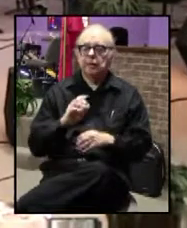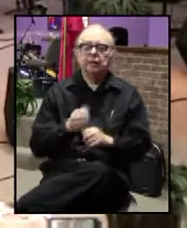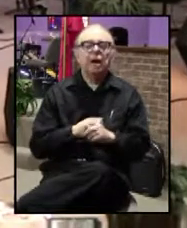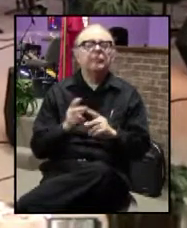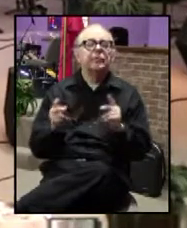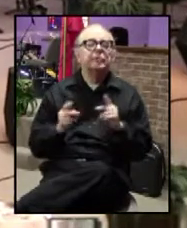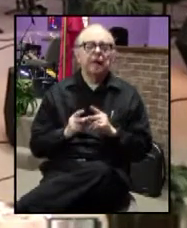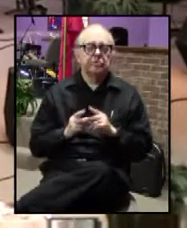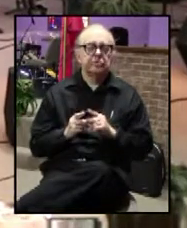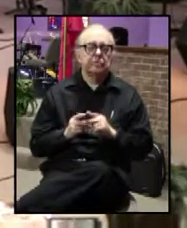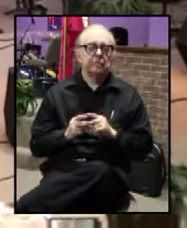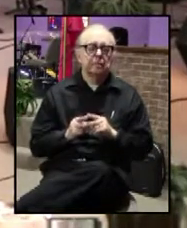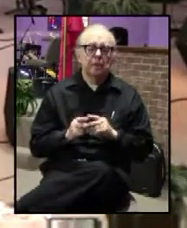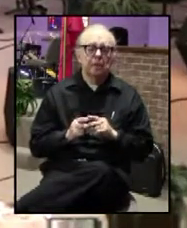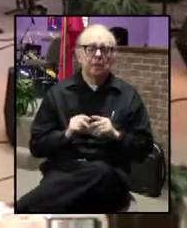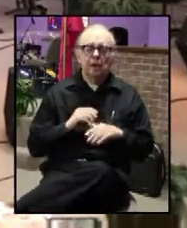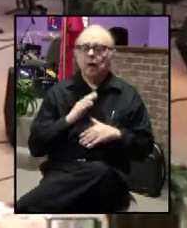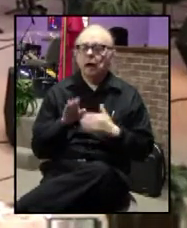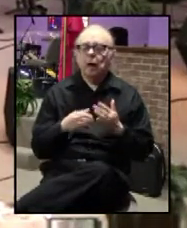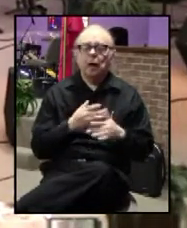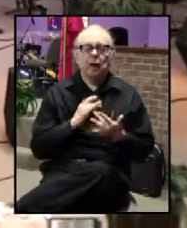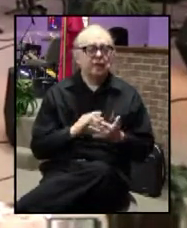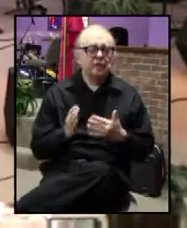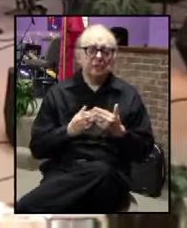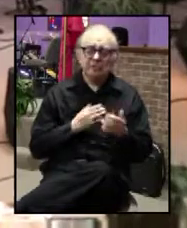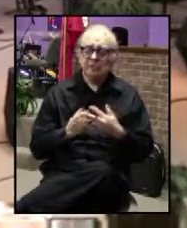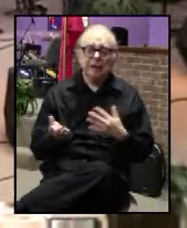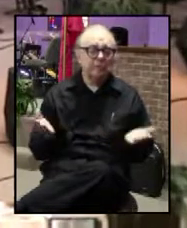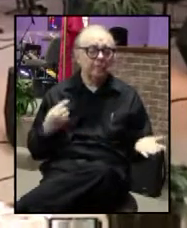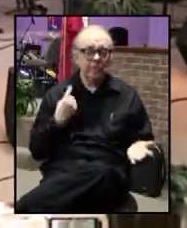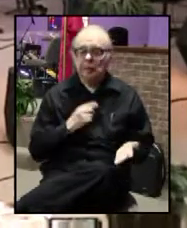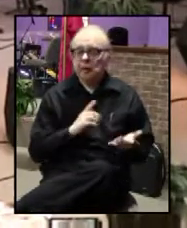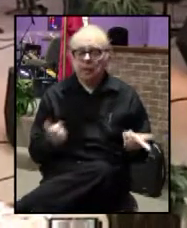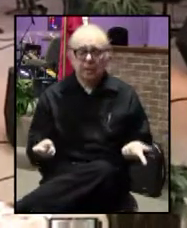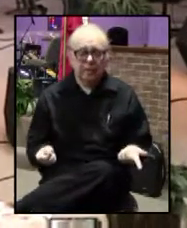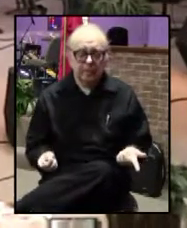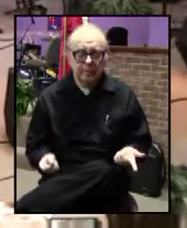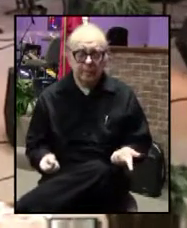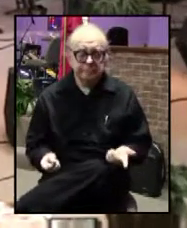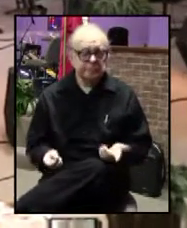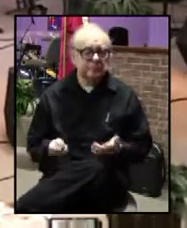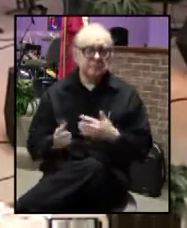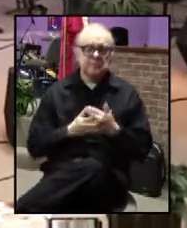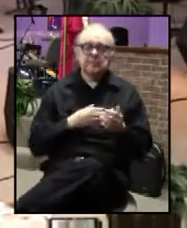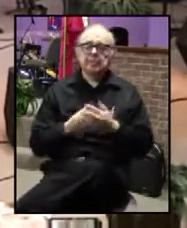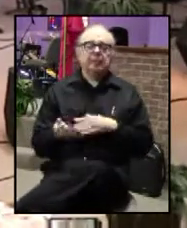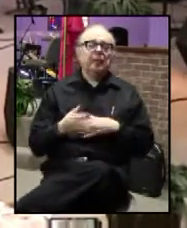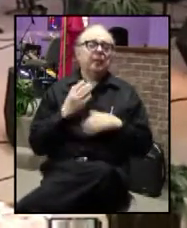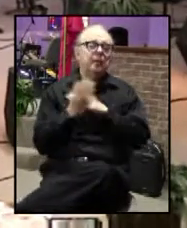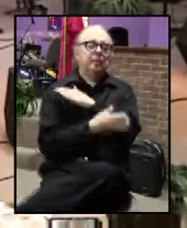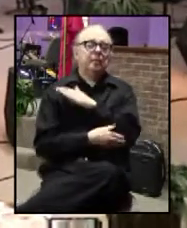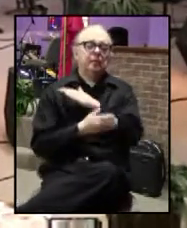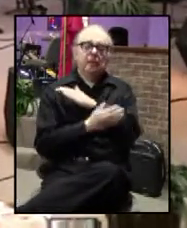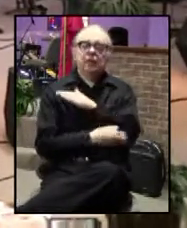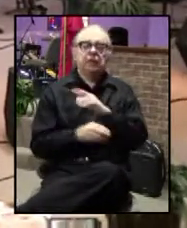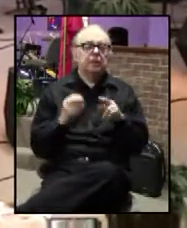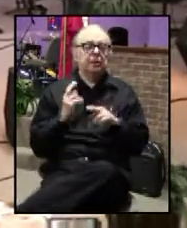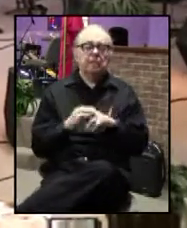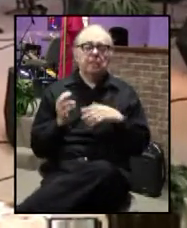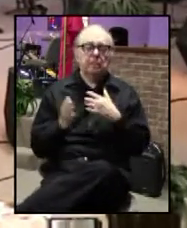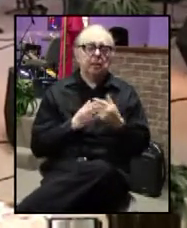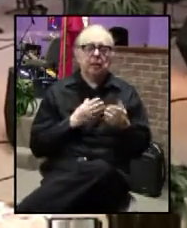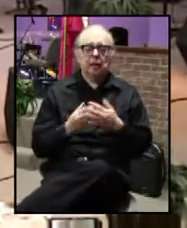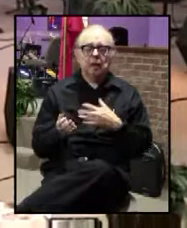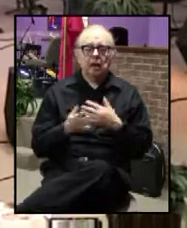everywhere. In all of our hearts, no matter where we're at, no matter if we're in Ethiopia, Rwanda, Nicaragua, no